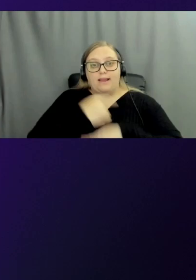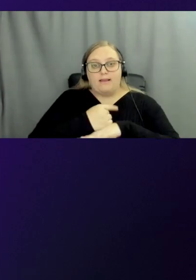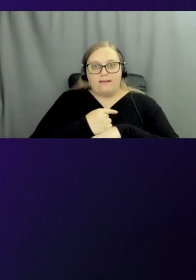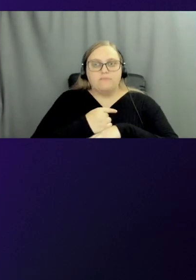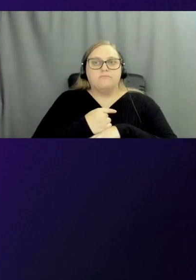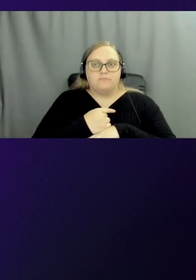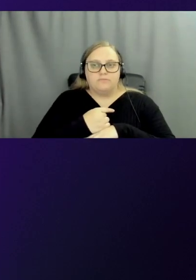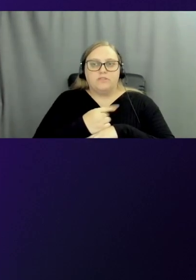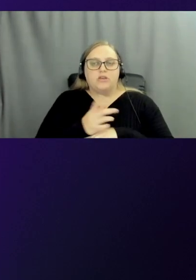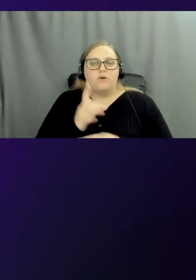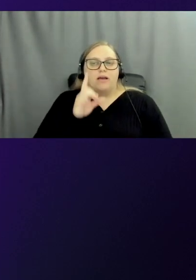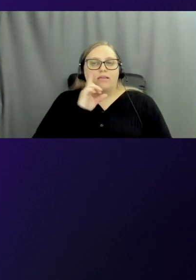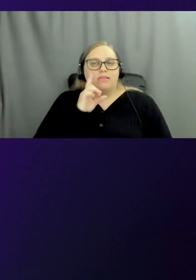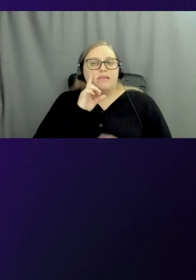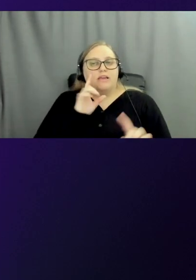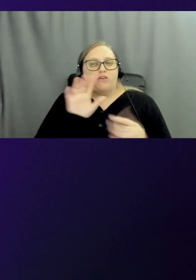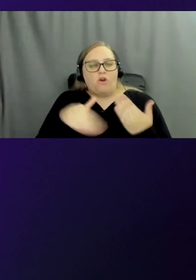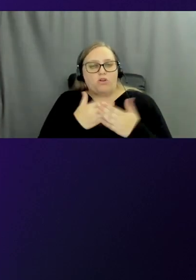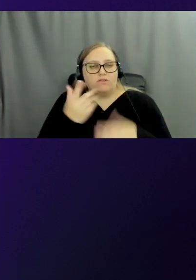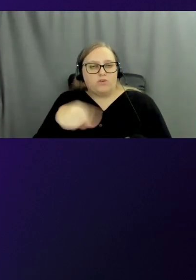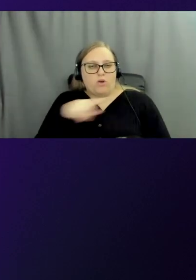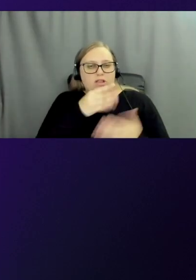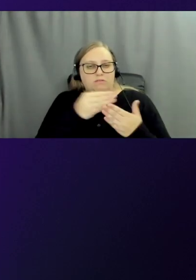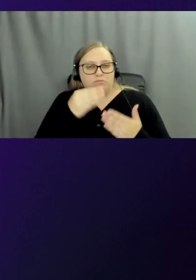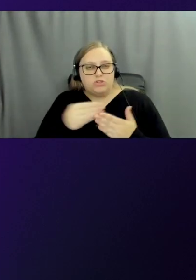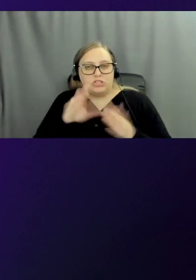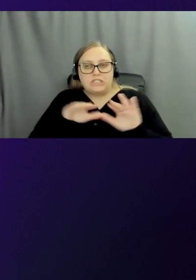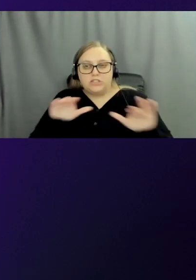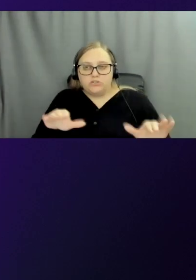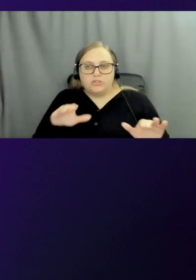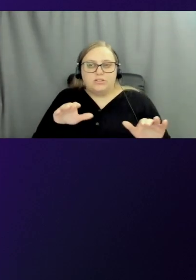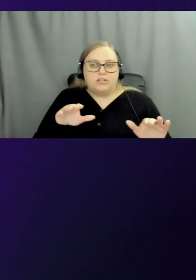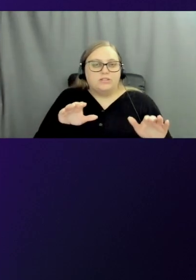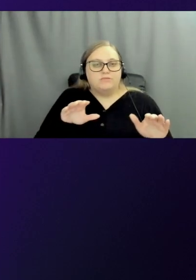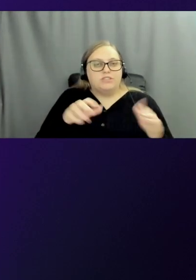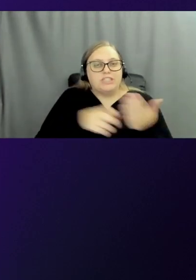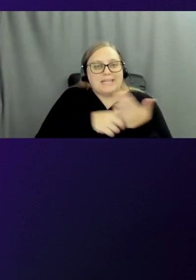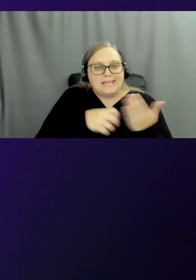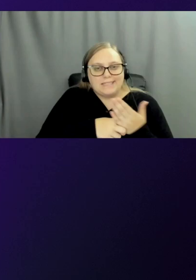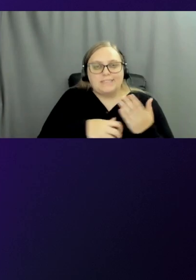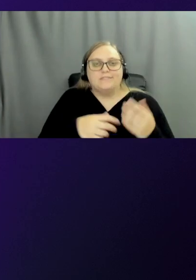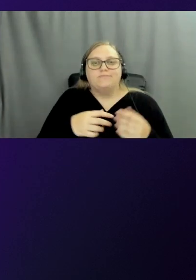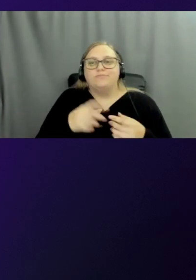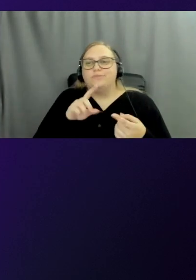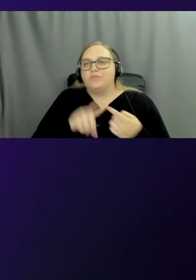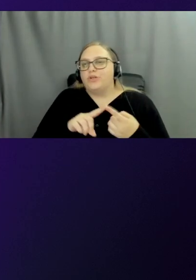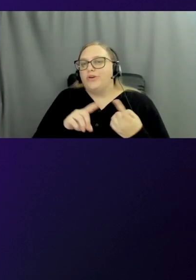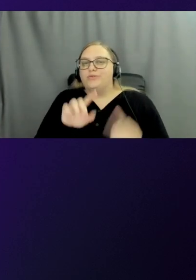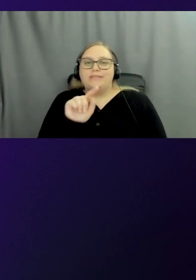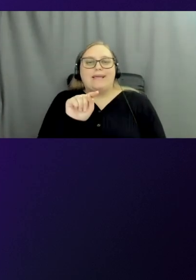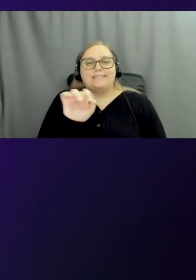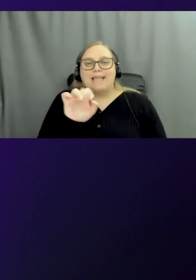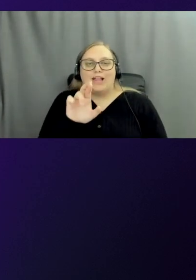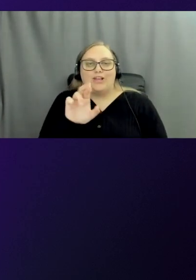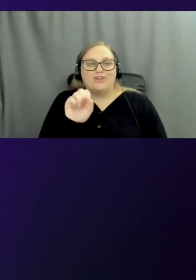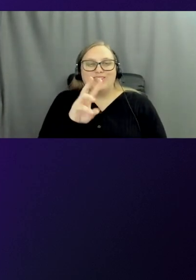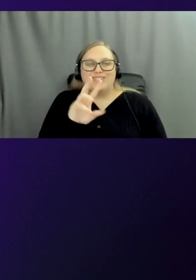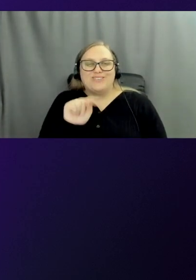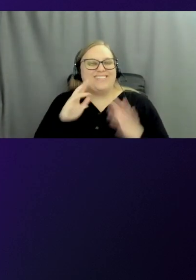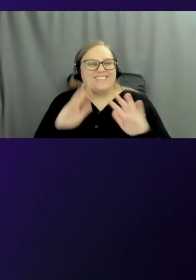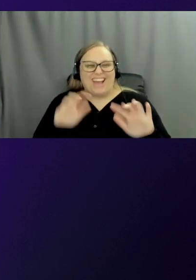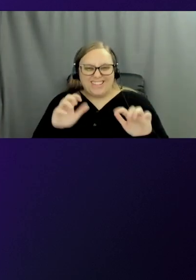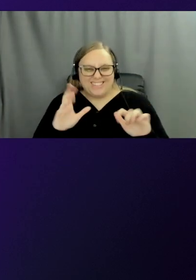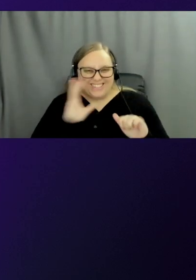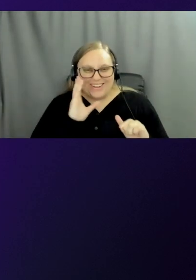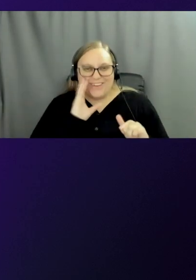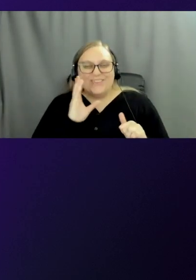those of you who have children or have tried to purchase tickets, for example, to a Taylor Swift concert, right, know